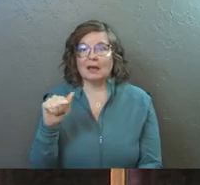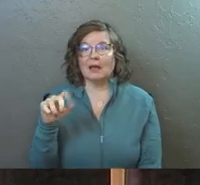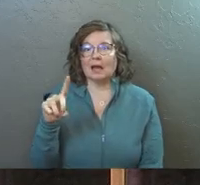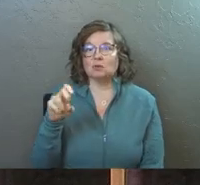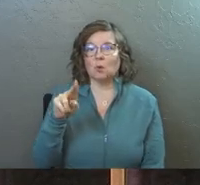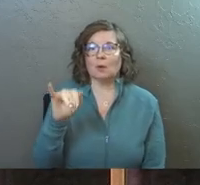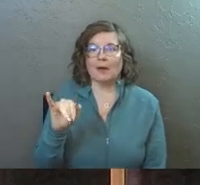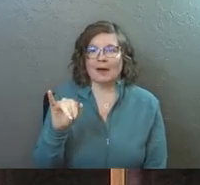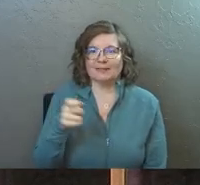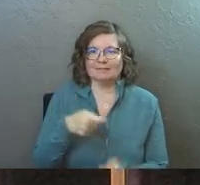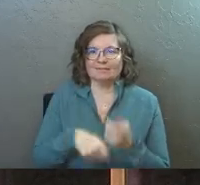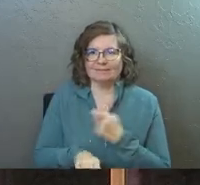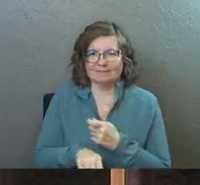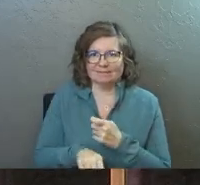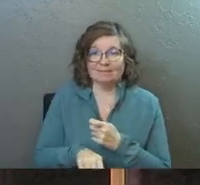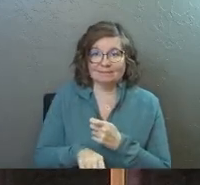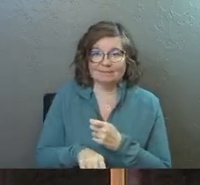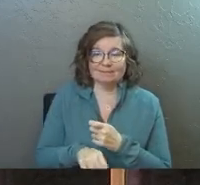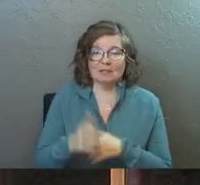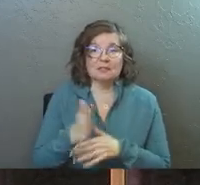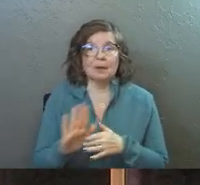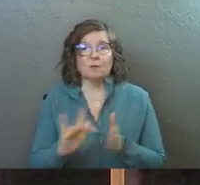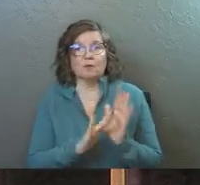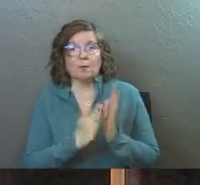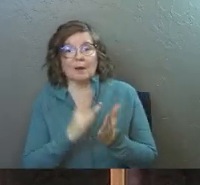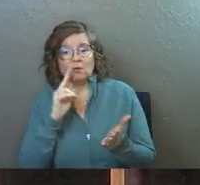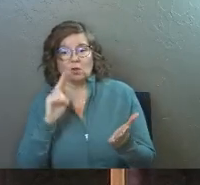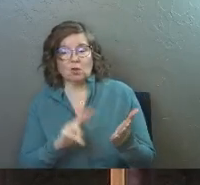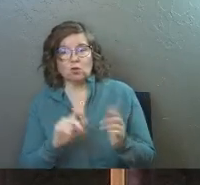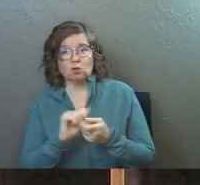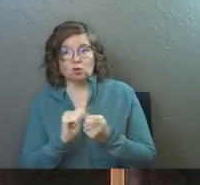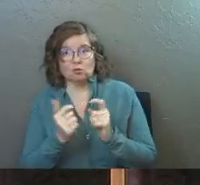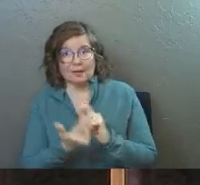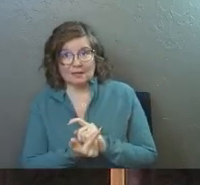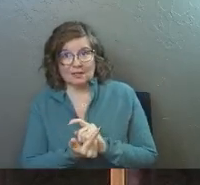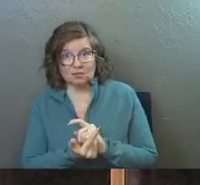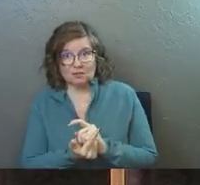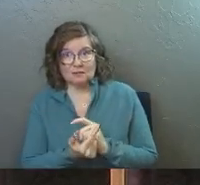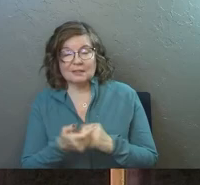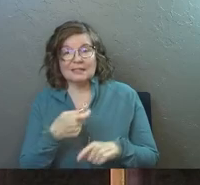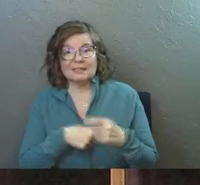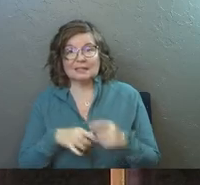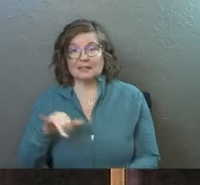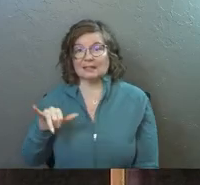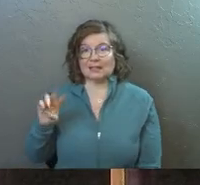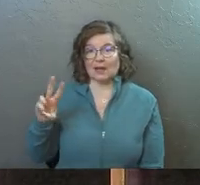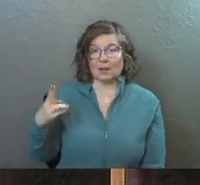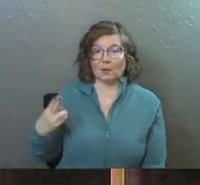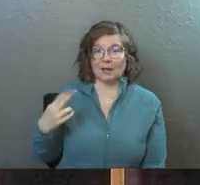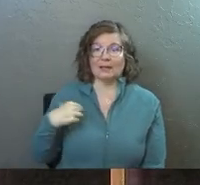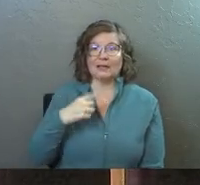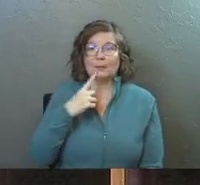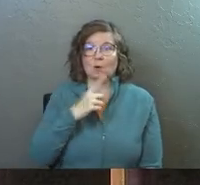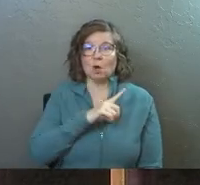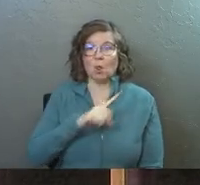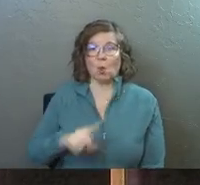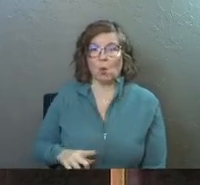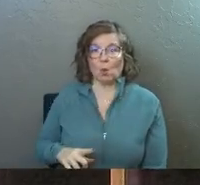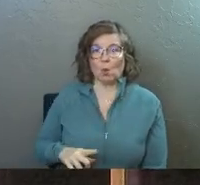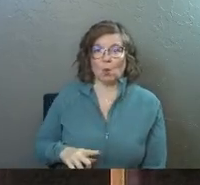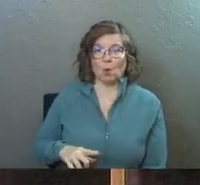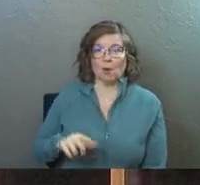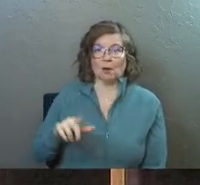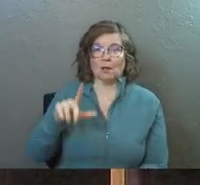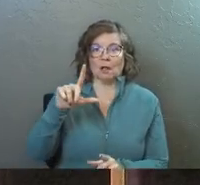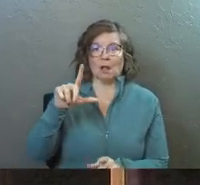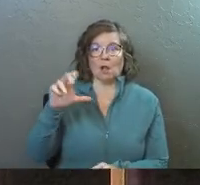Adonai instead. Some of your Bibles, if you look at your translation right now, instead of Yahweh, it put Lord there in